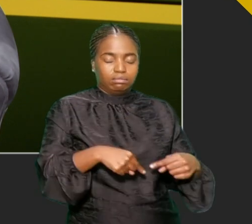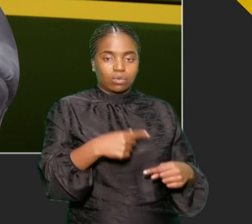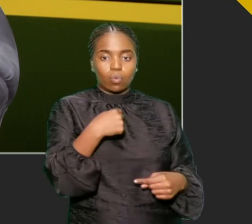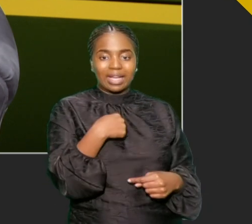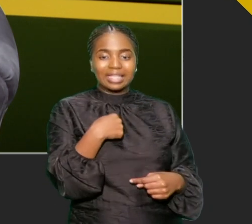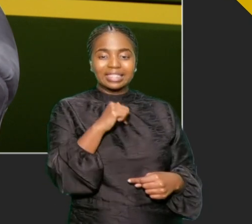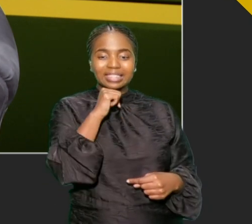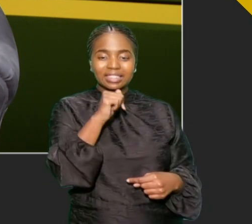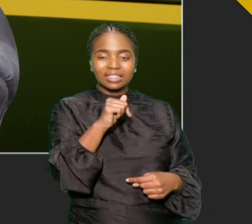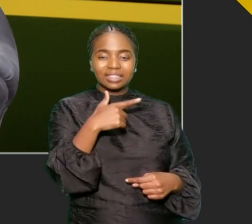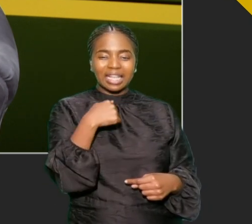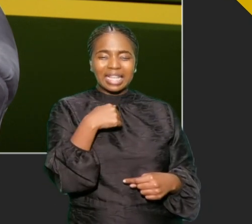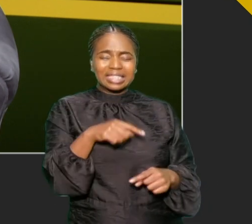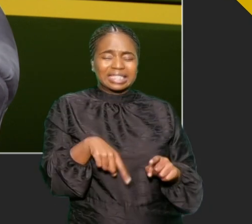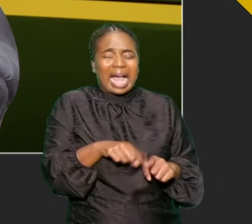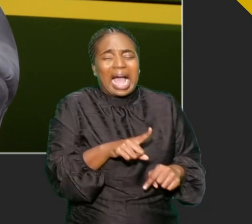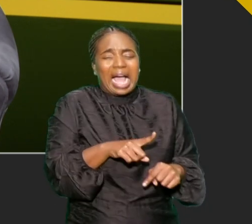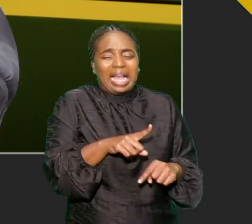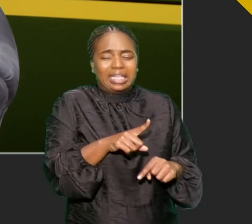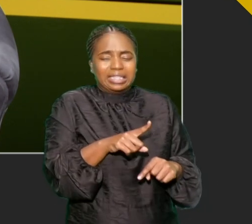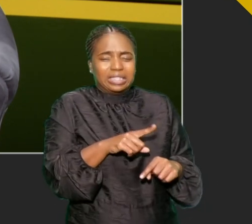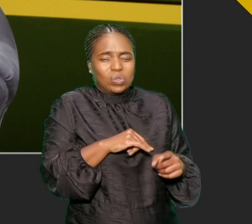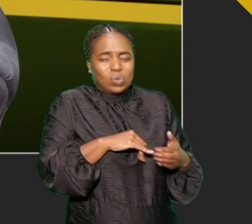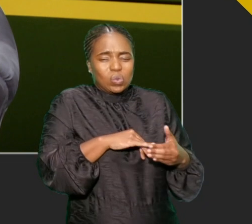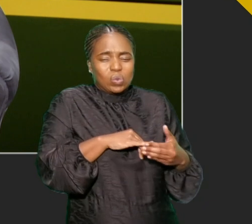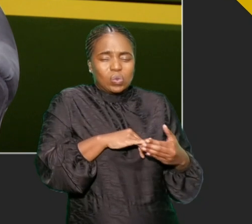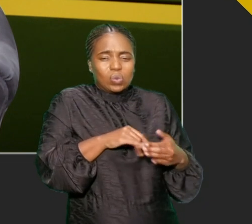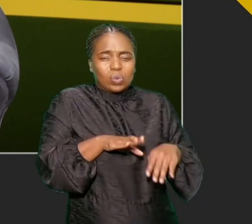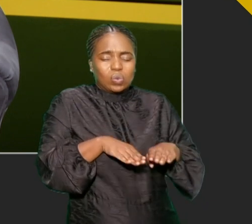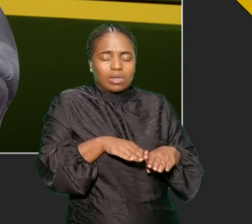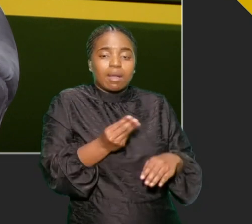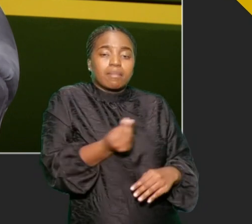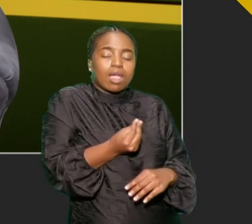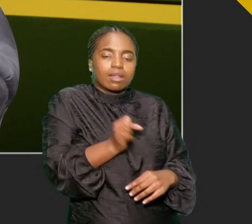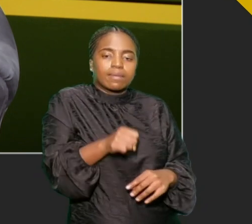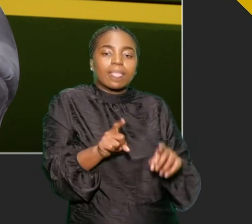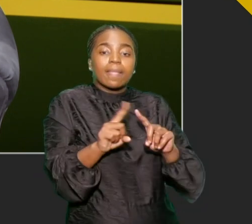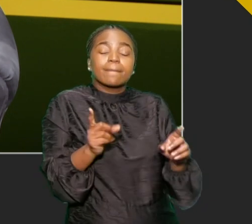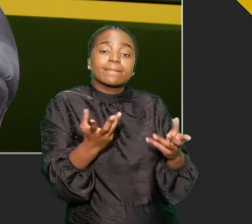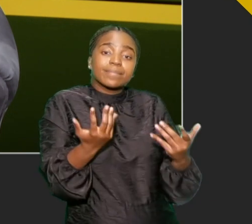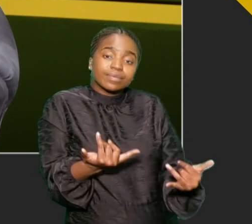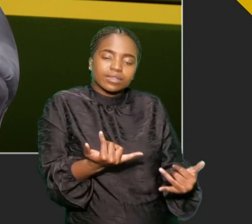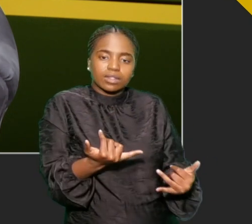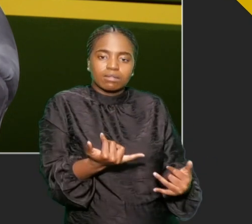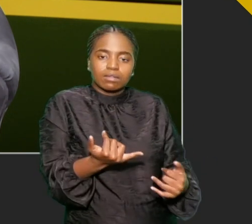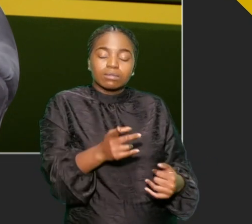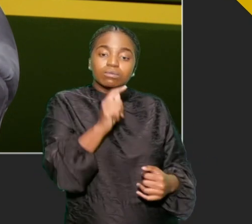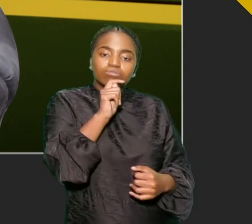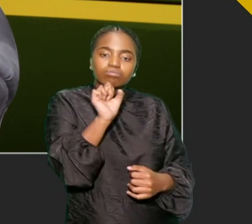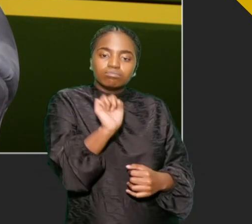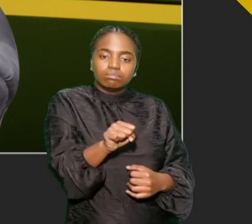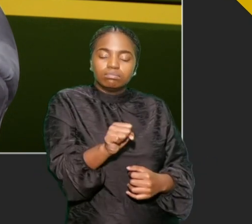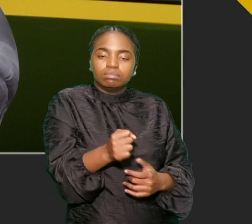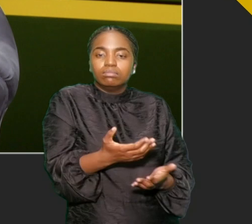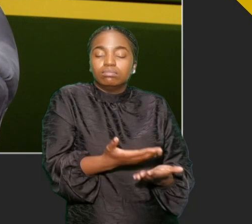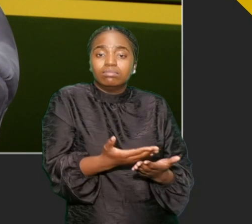kicking umnyango. Yazi ukhathlela umnyango ngaloboza omncane, angiyakutshela. That pain. But also now facing a reality that now could be